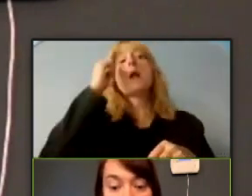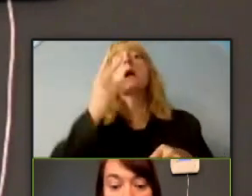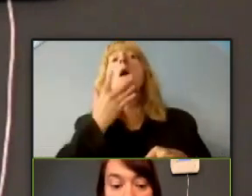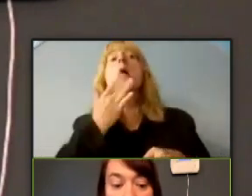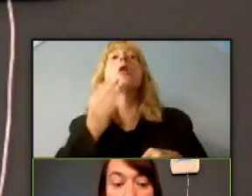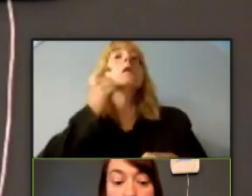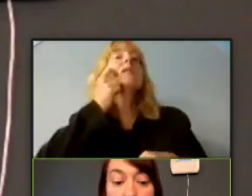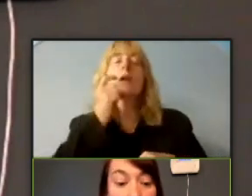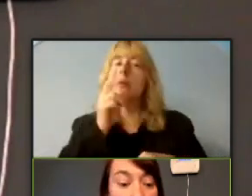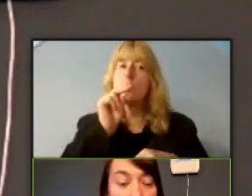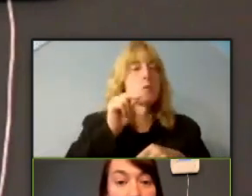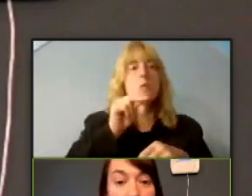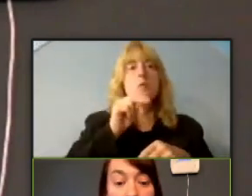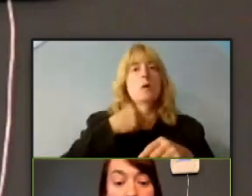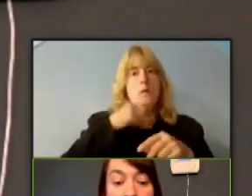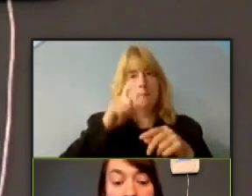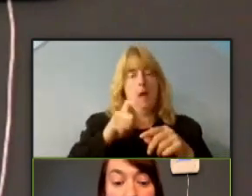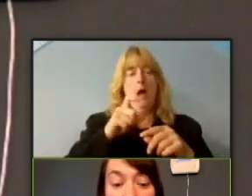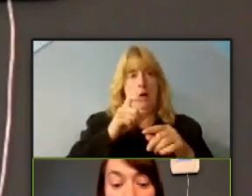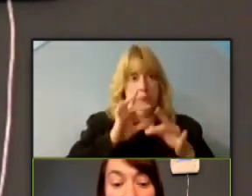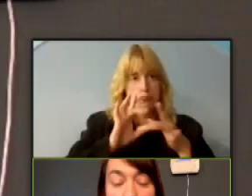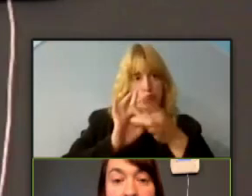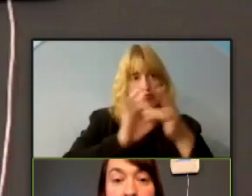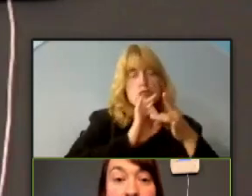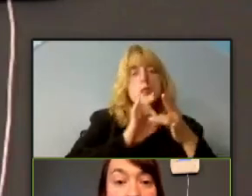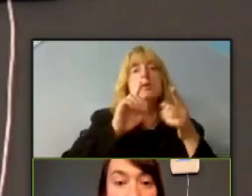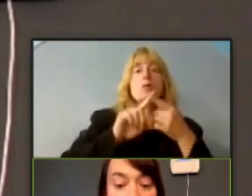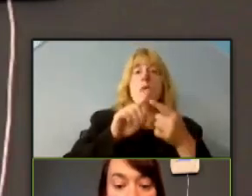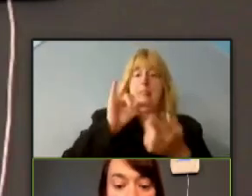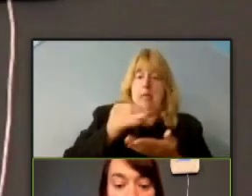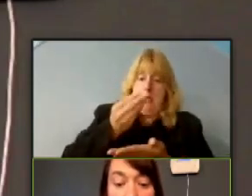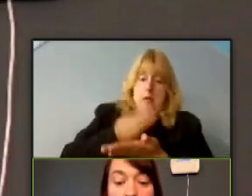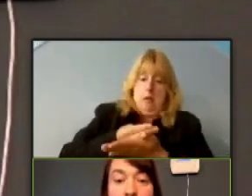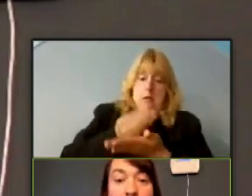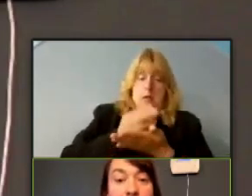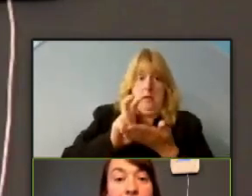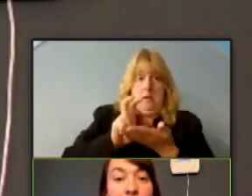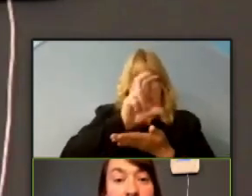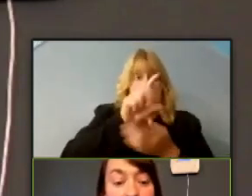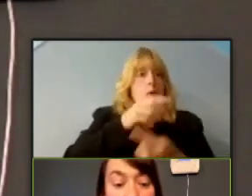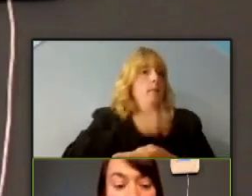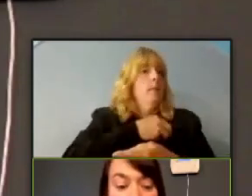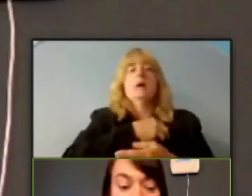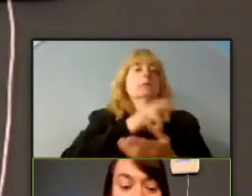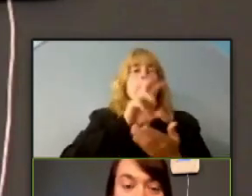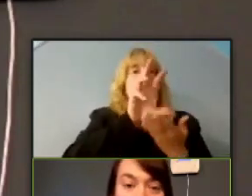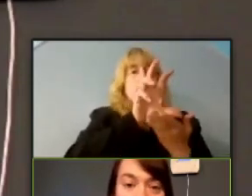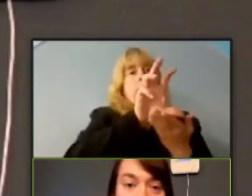police. Youth I work with are launching a campaign to defund the police. We urge you to get involved.